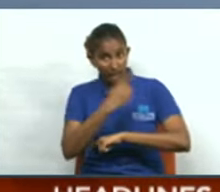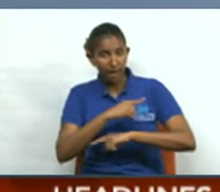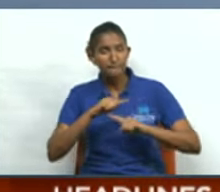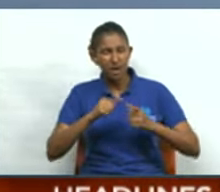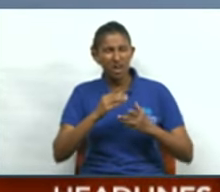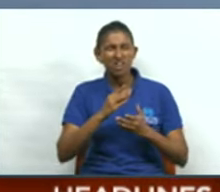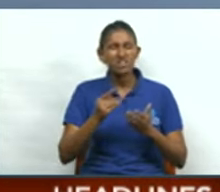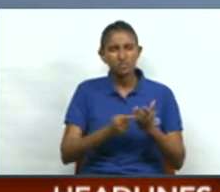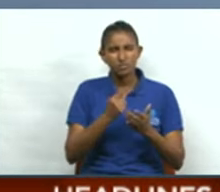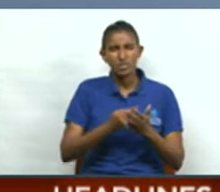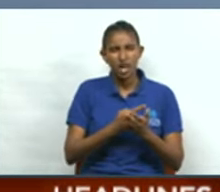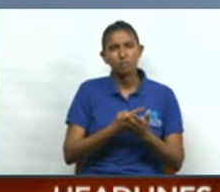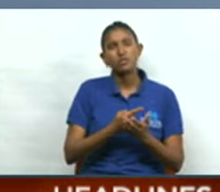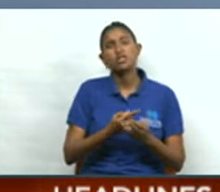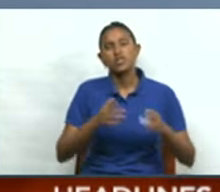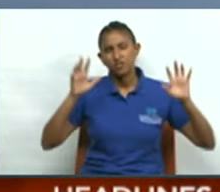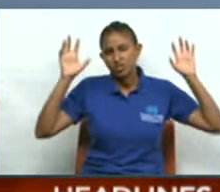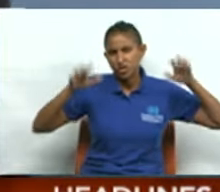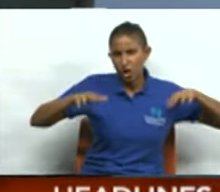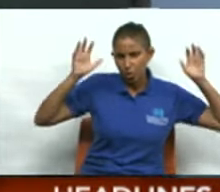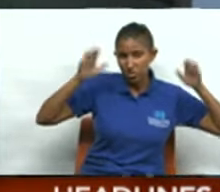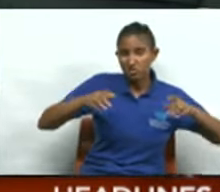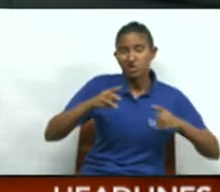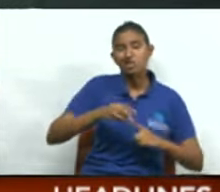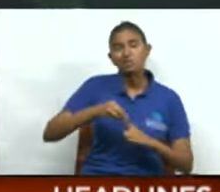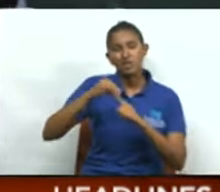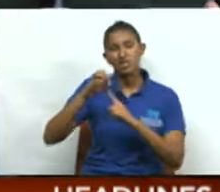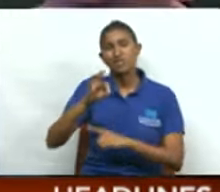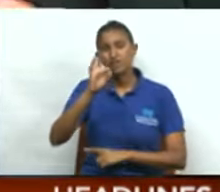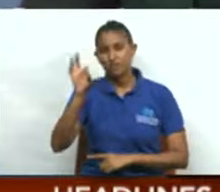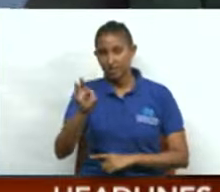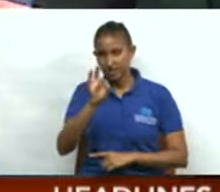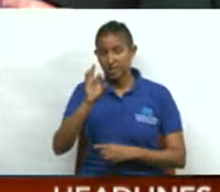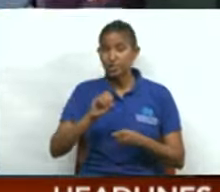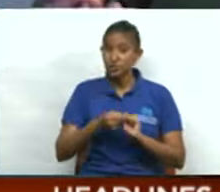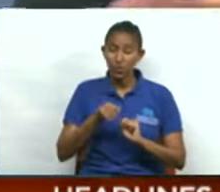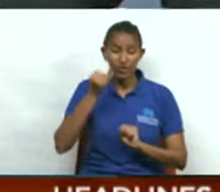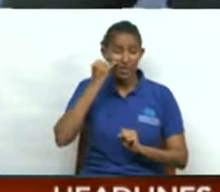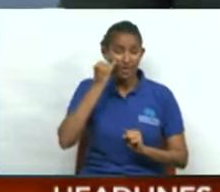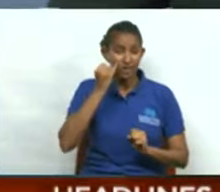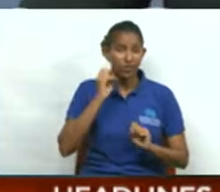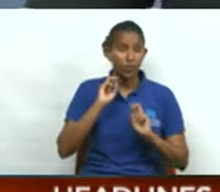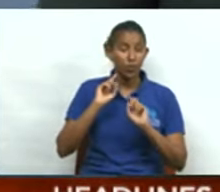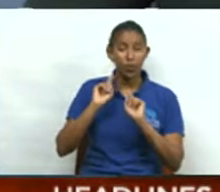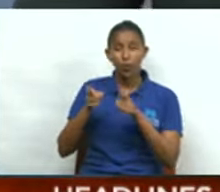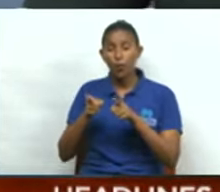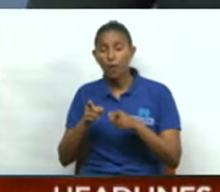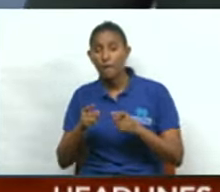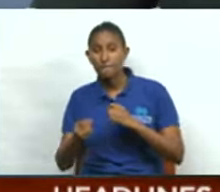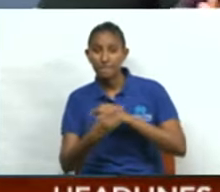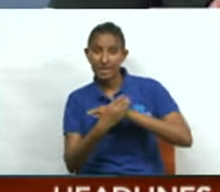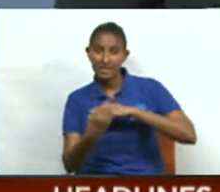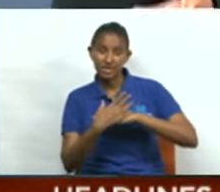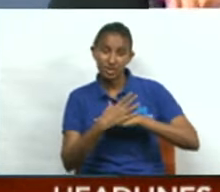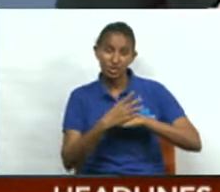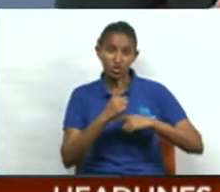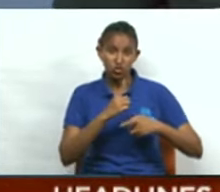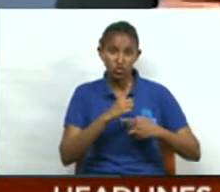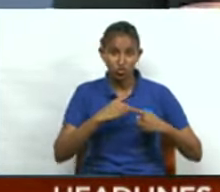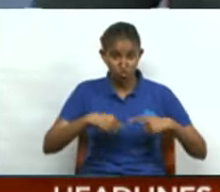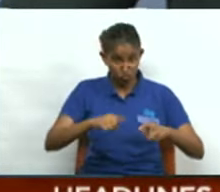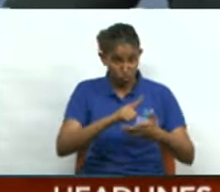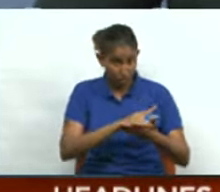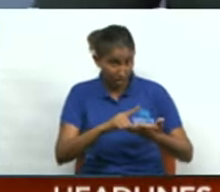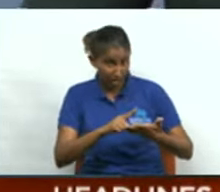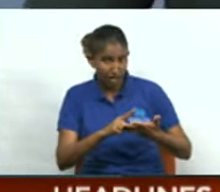some showers coming in by Friday. So, guys, if you have the luxury of heading to the seas during the work week, then please be cautious of those